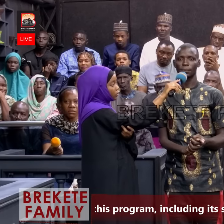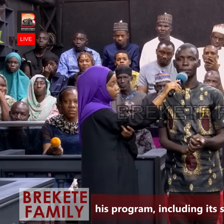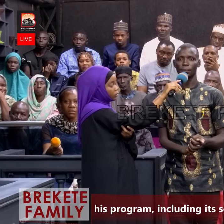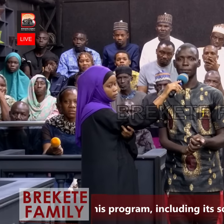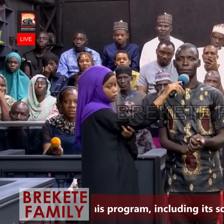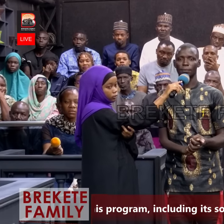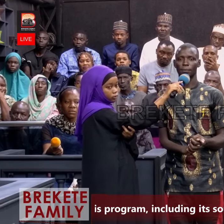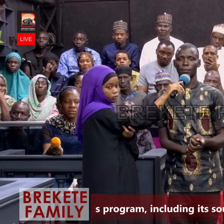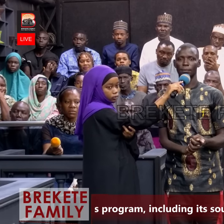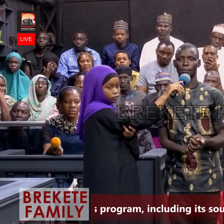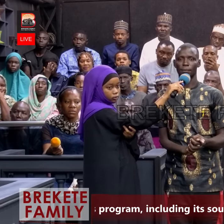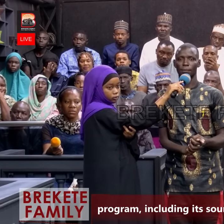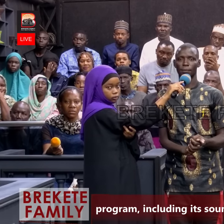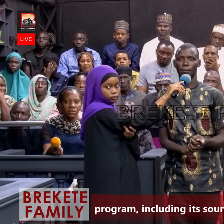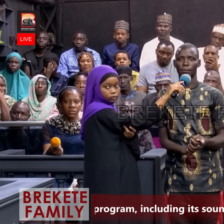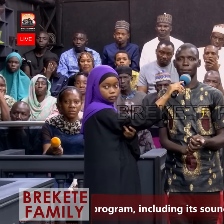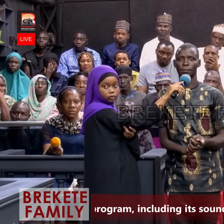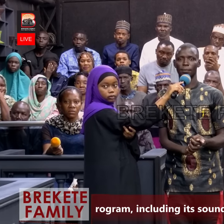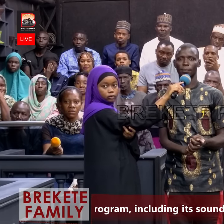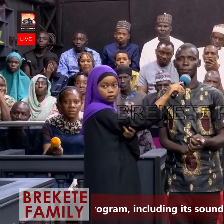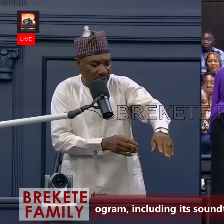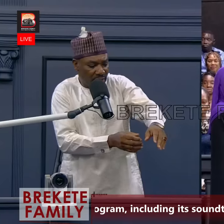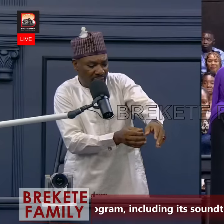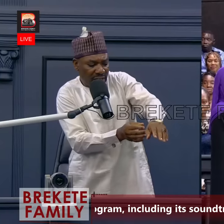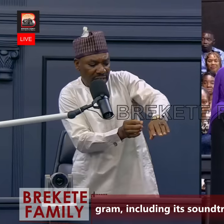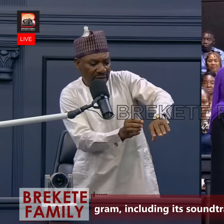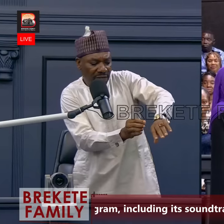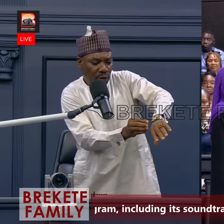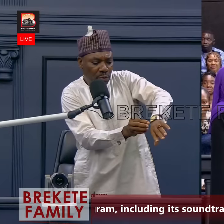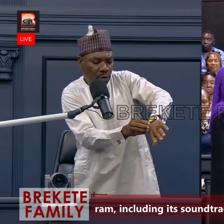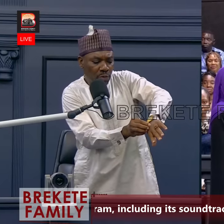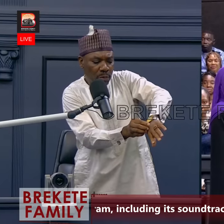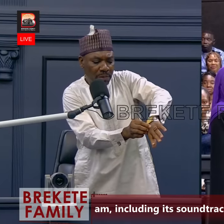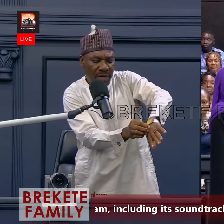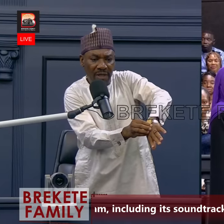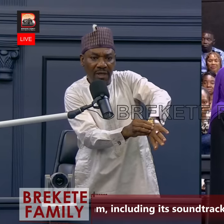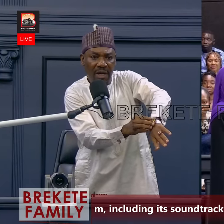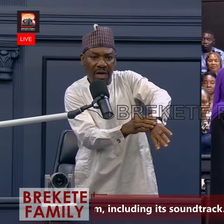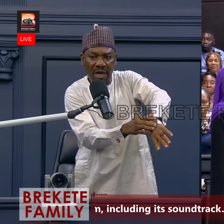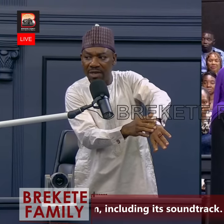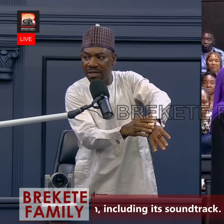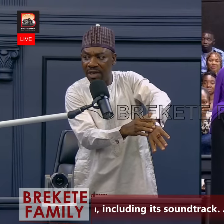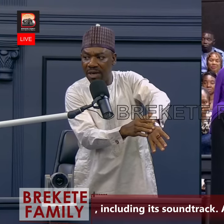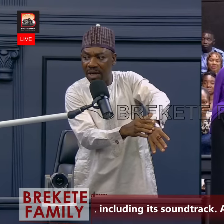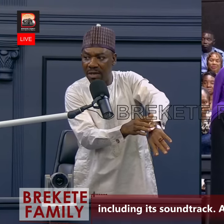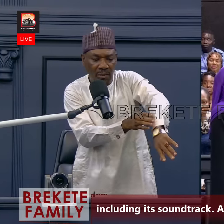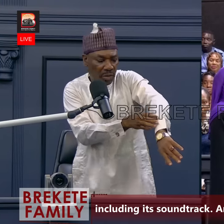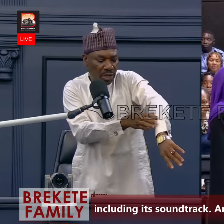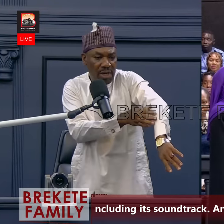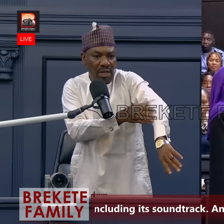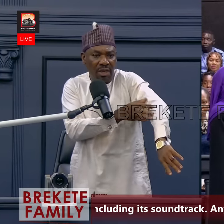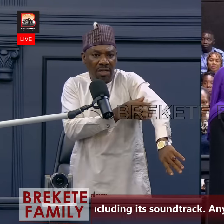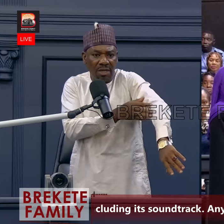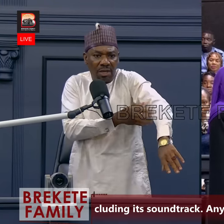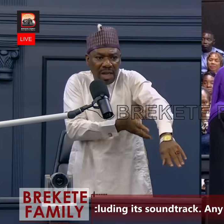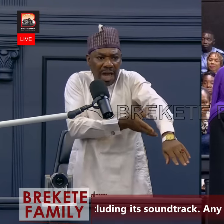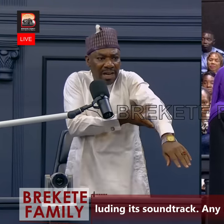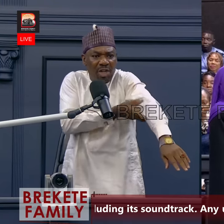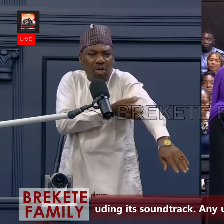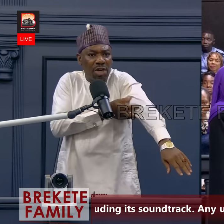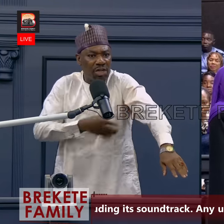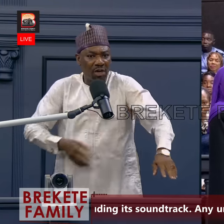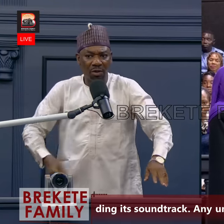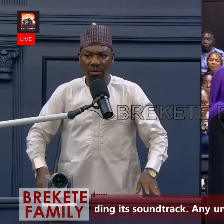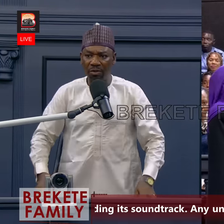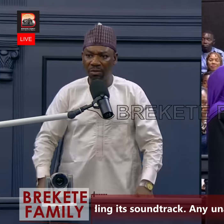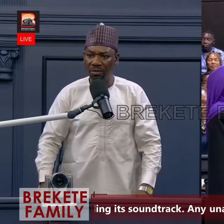we they go the second hospital we not going to give up because he talk say he they feel small small pain around this area but here the